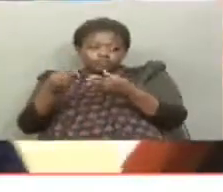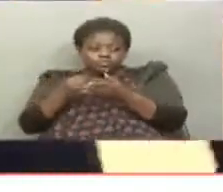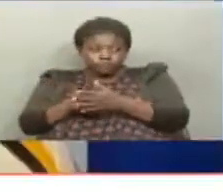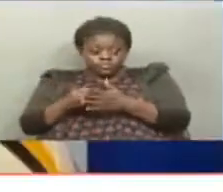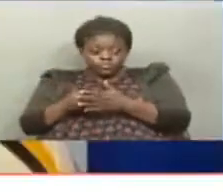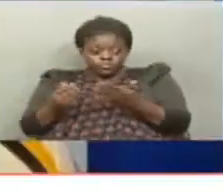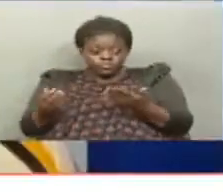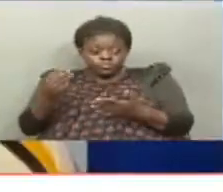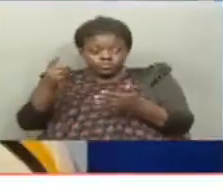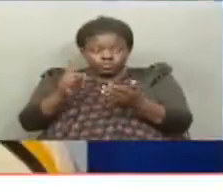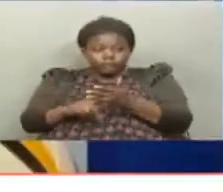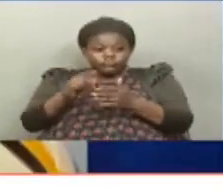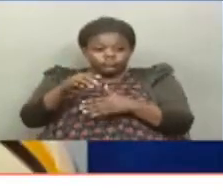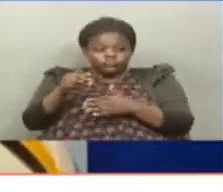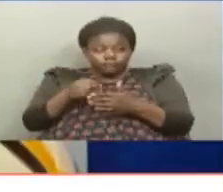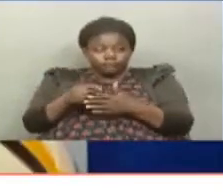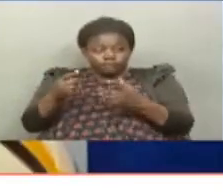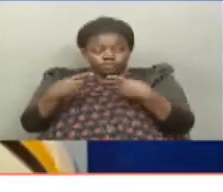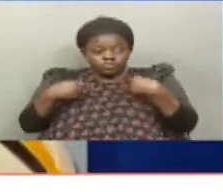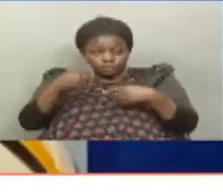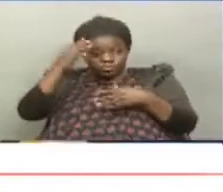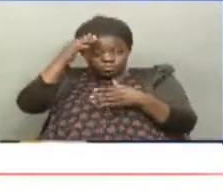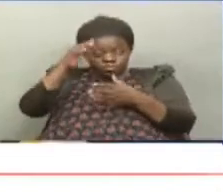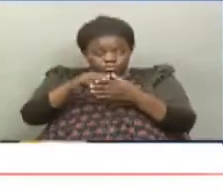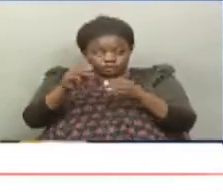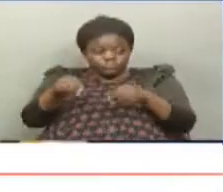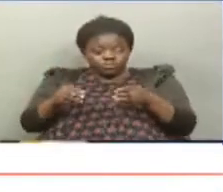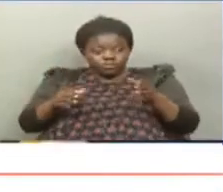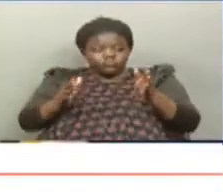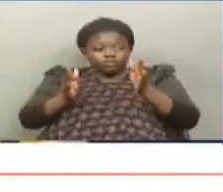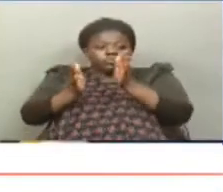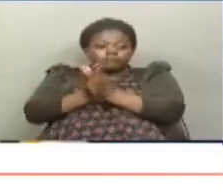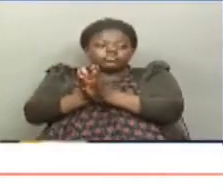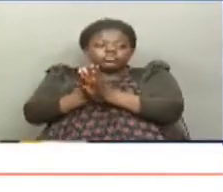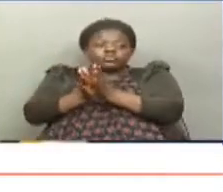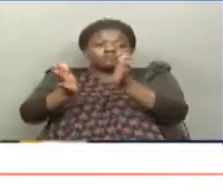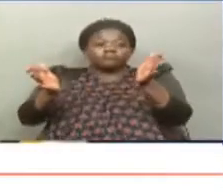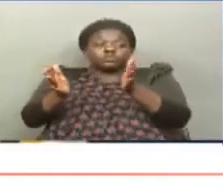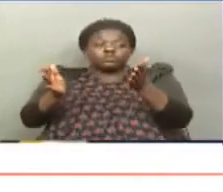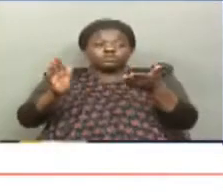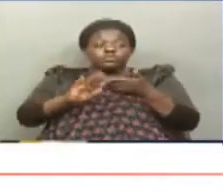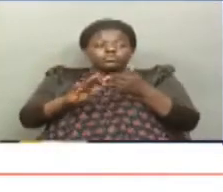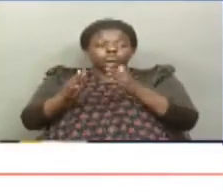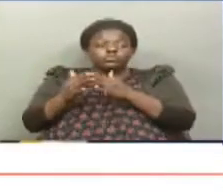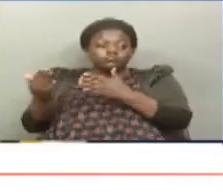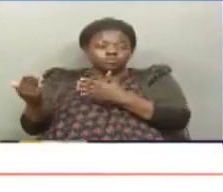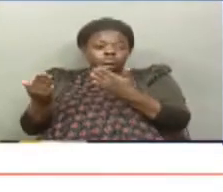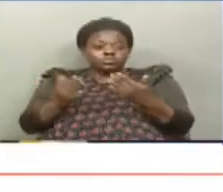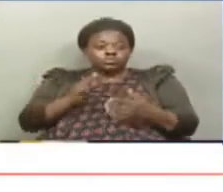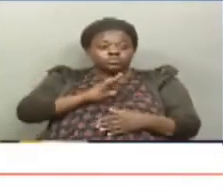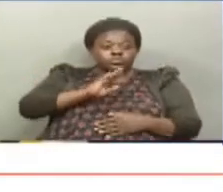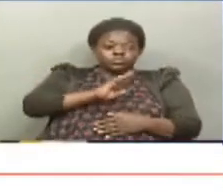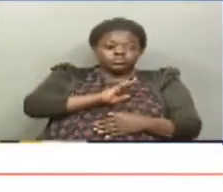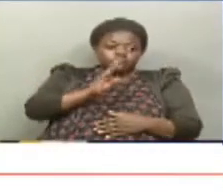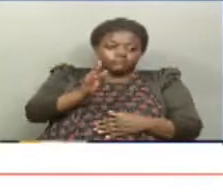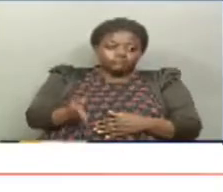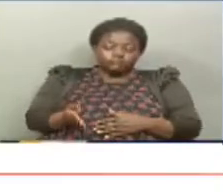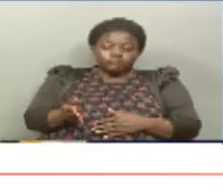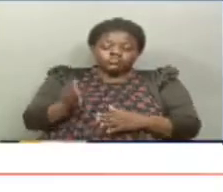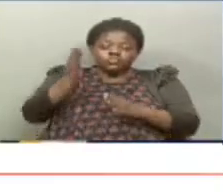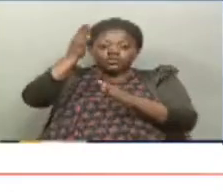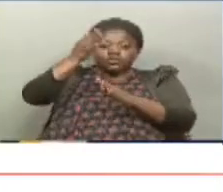generate more money, we believe by giving more exposure, probably more partners are going to come on board. Directly and